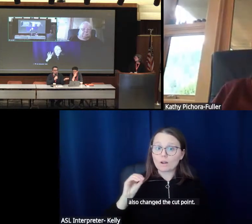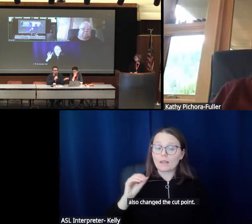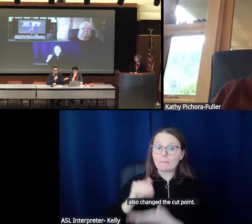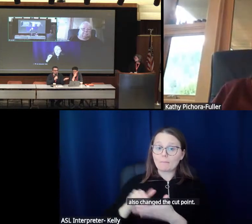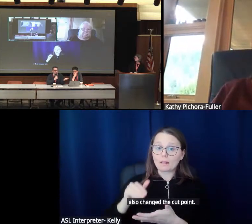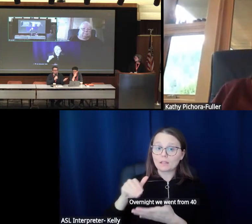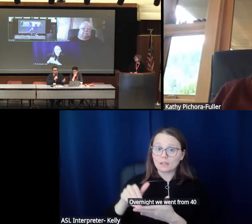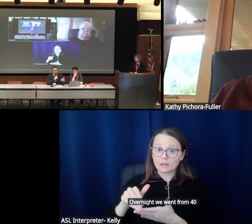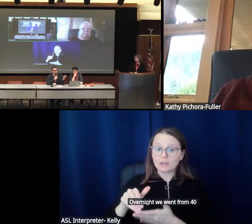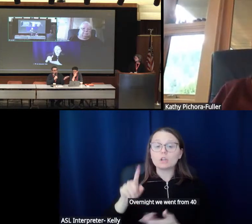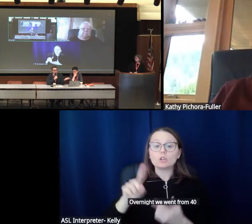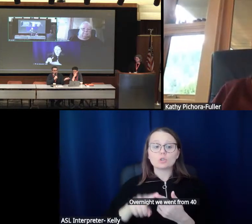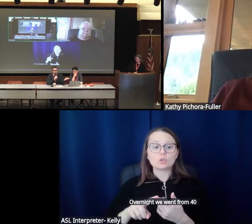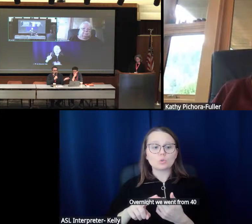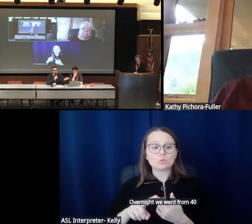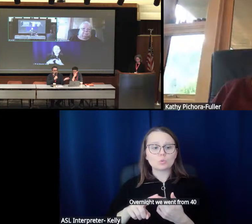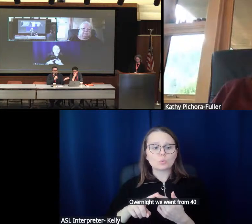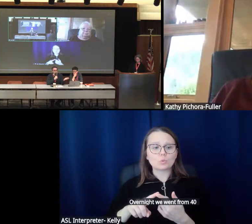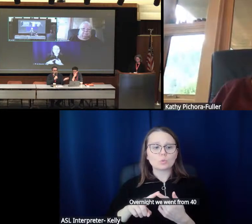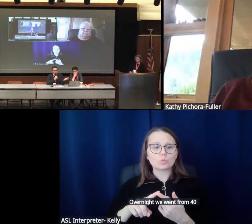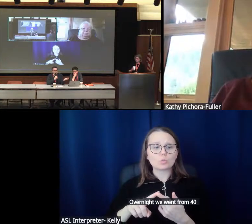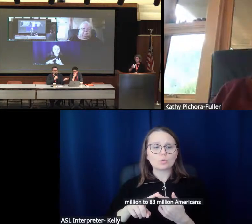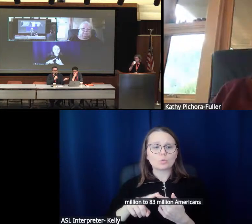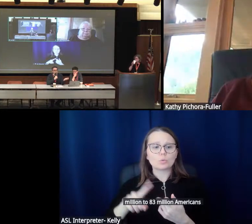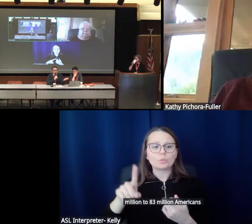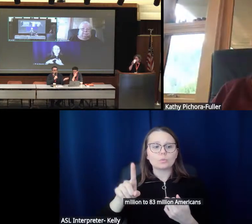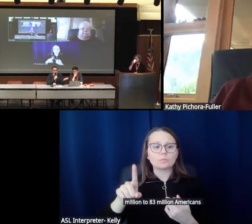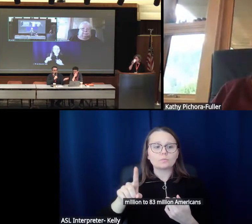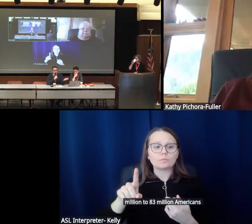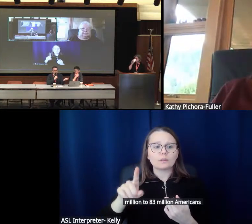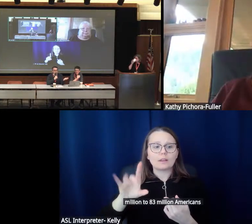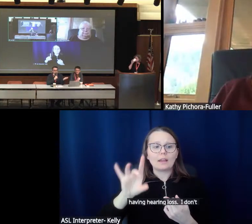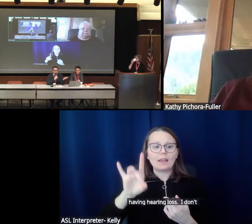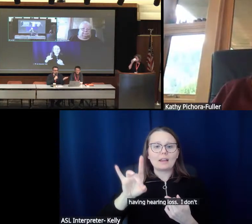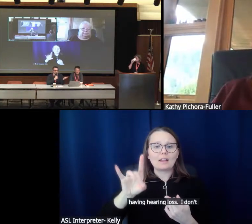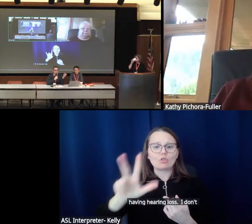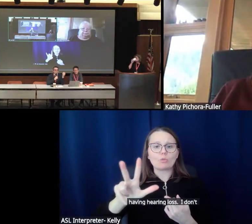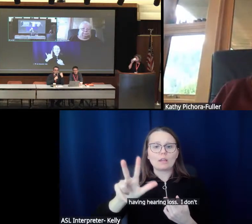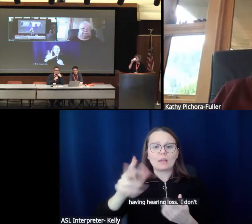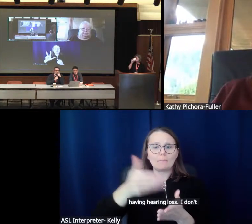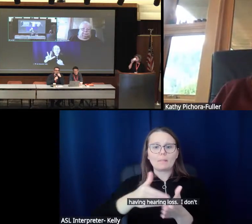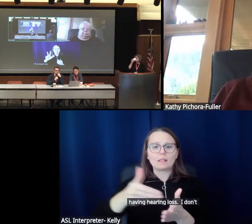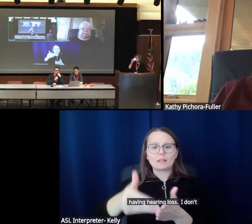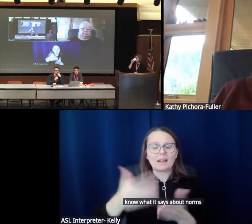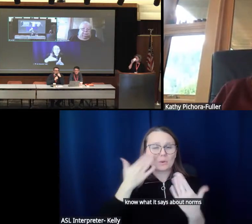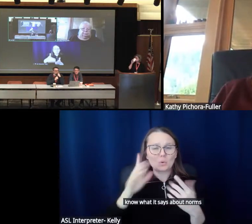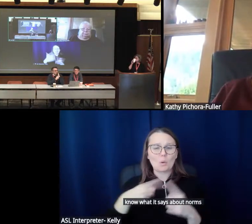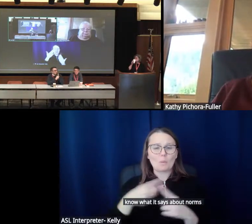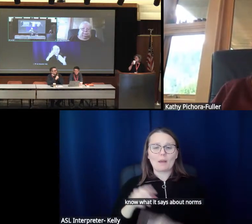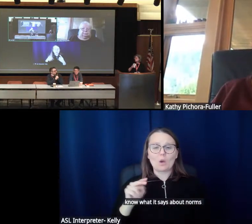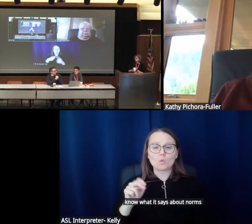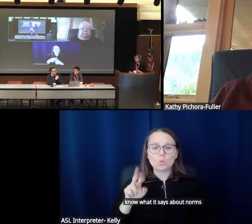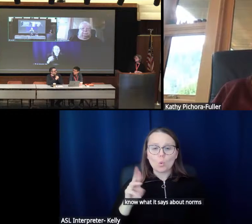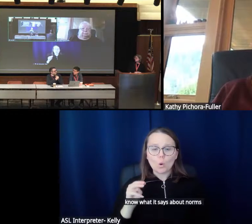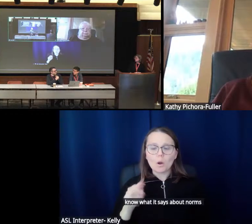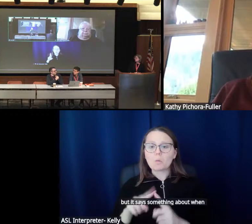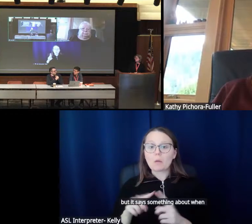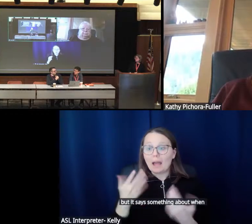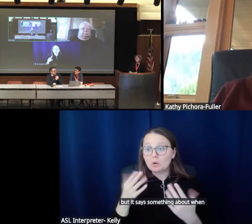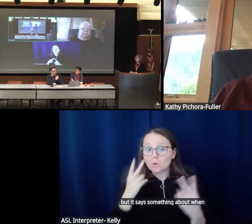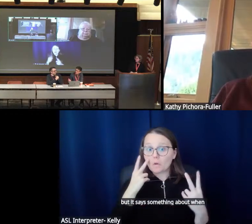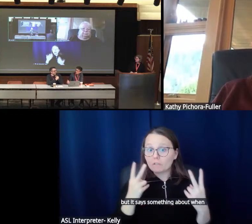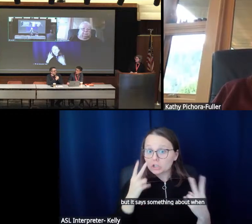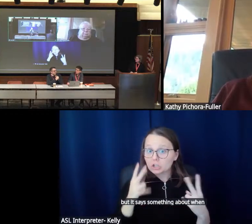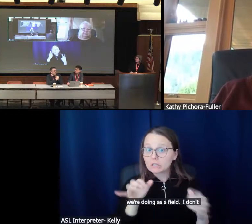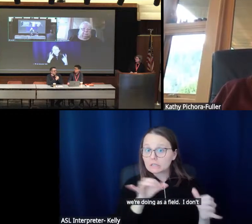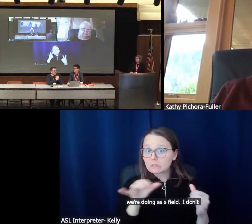hearing loss. I don't know what that says about norms, but it says something about what we're doing as a field. So I don't know if vision has the same problems, but